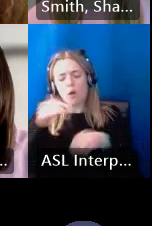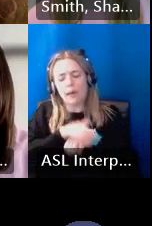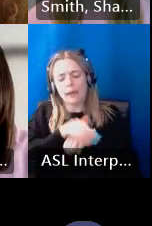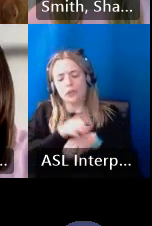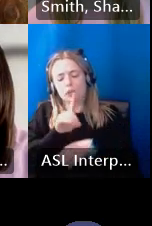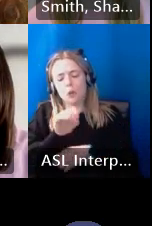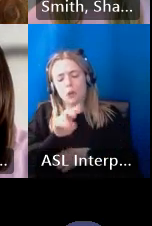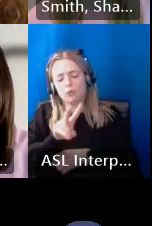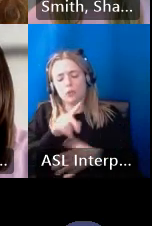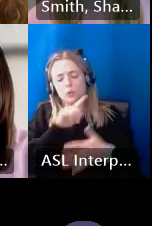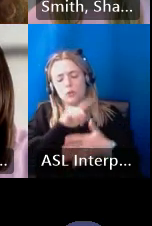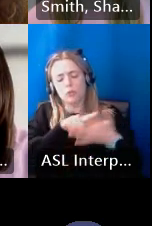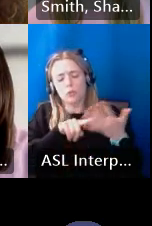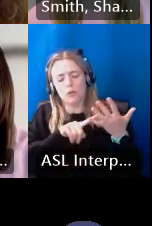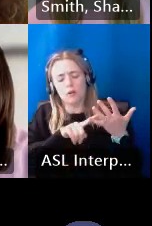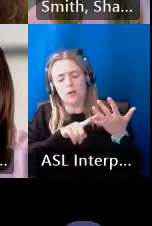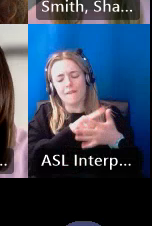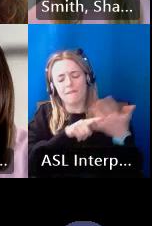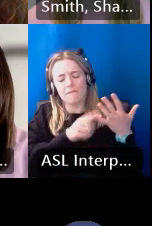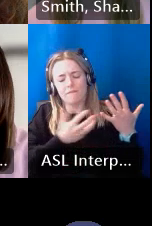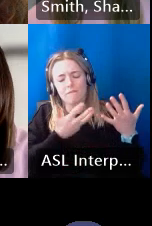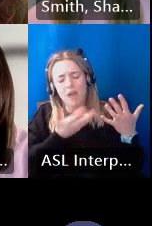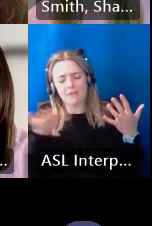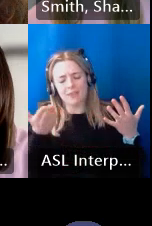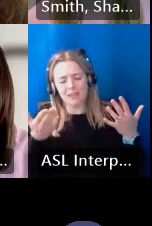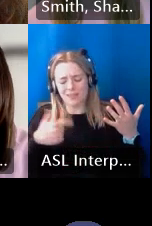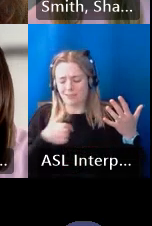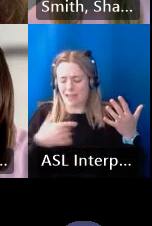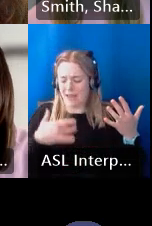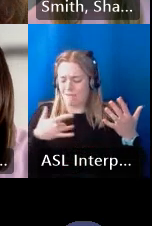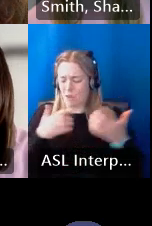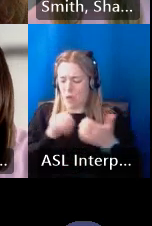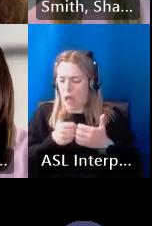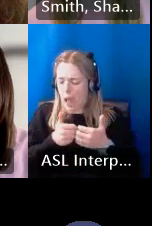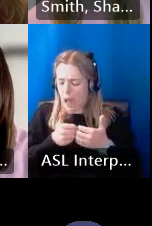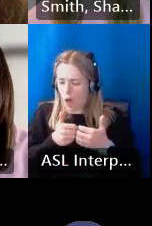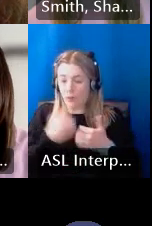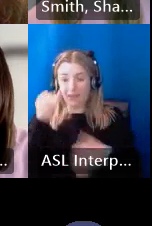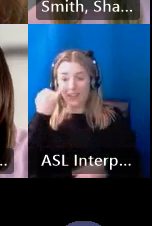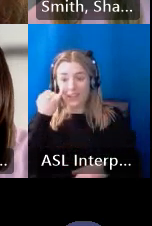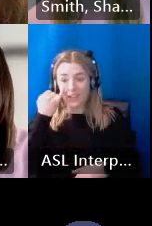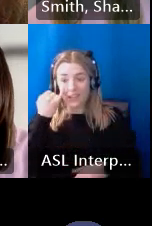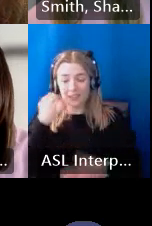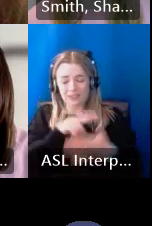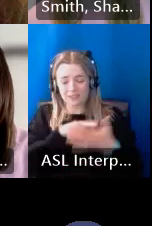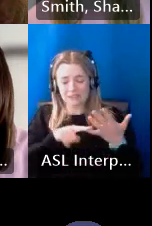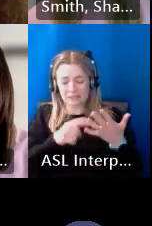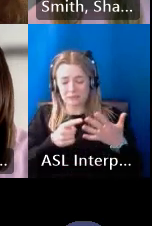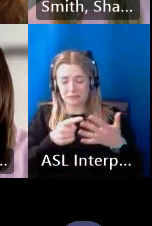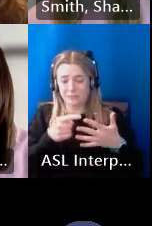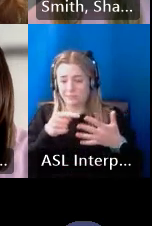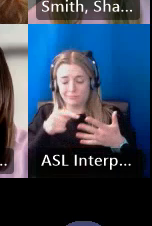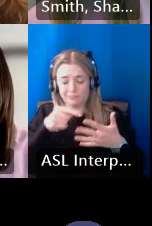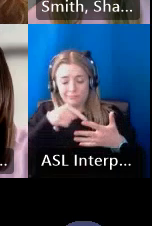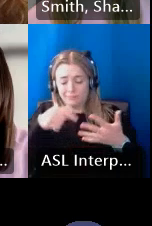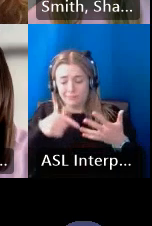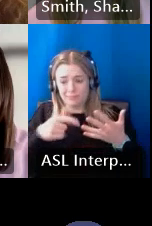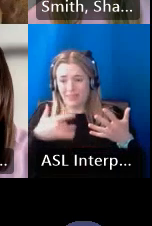because again, the semester is going to get a little tighter and a little more dense when you start working on your final paper. So I just want to make sure